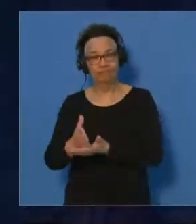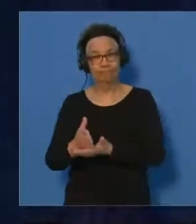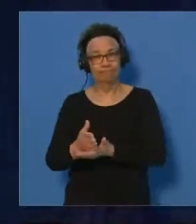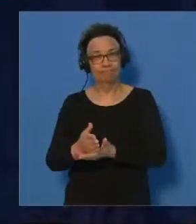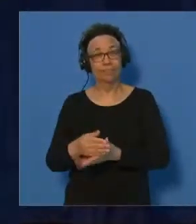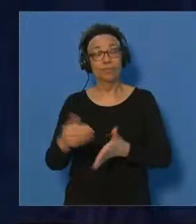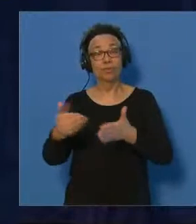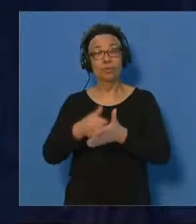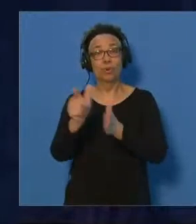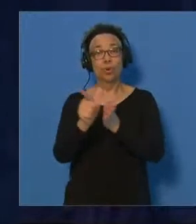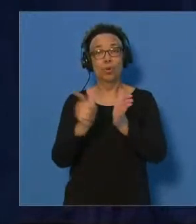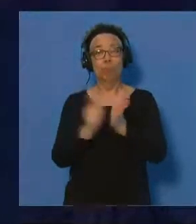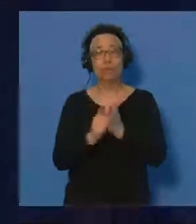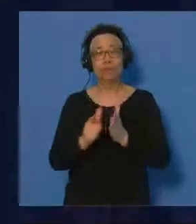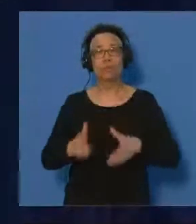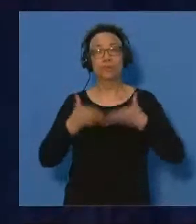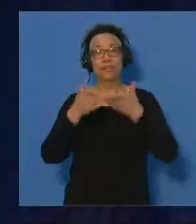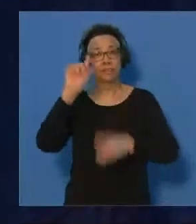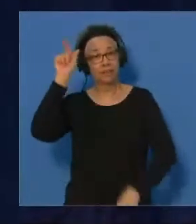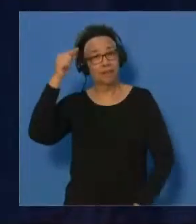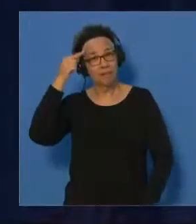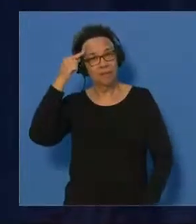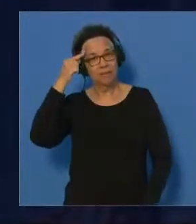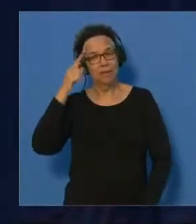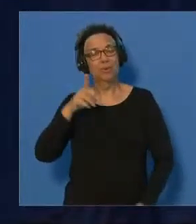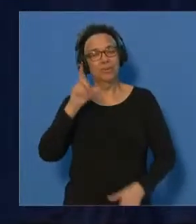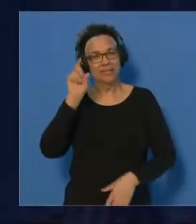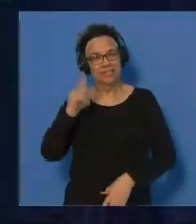necessary tools in the case of a pandemic.